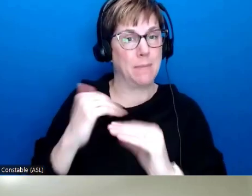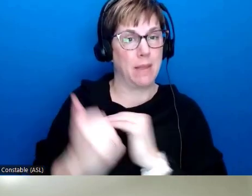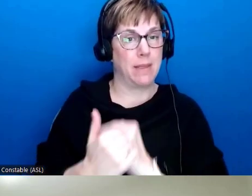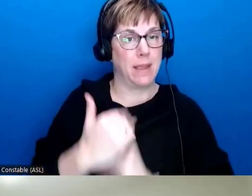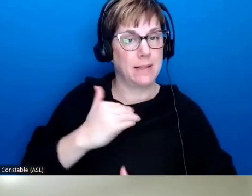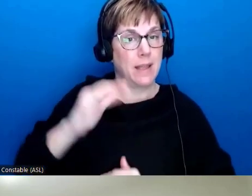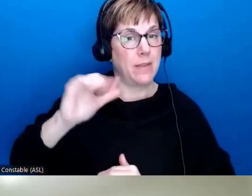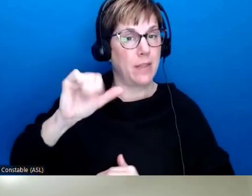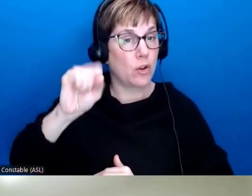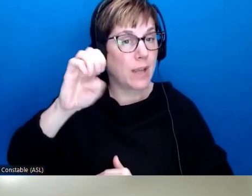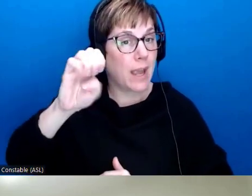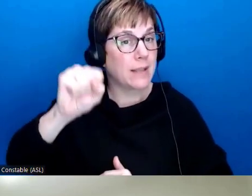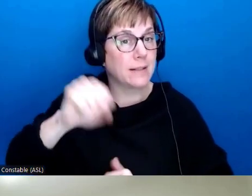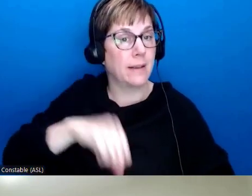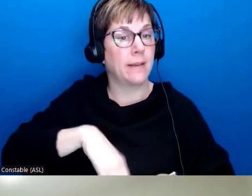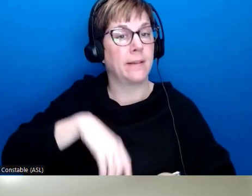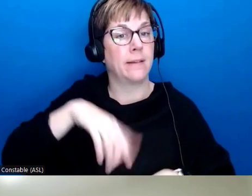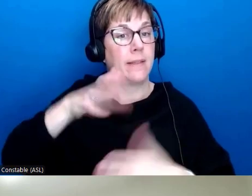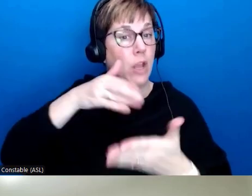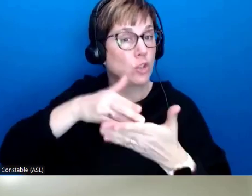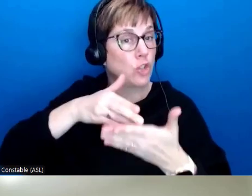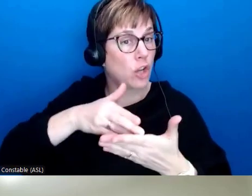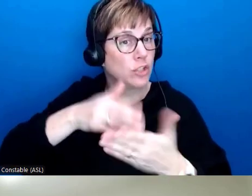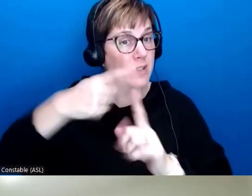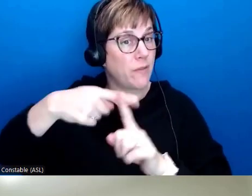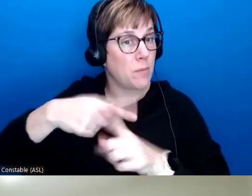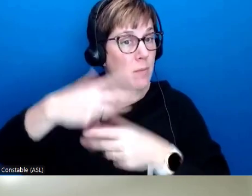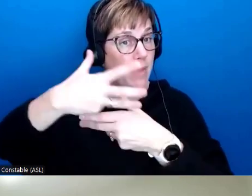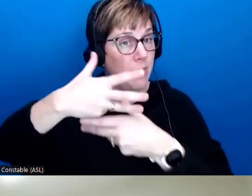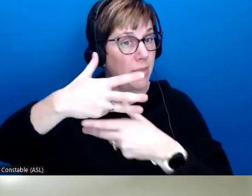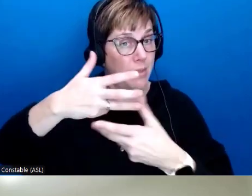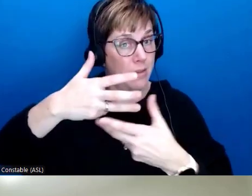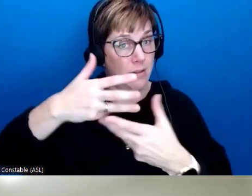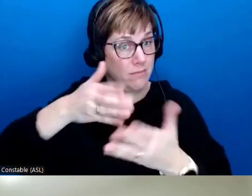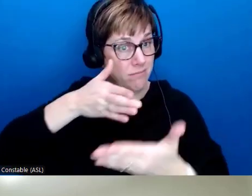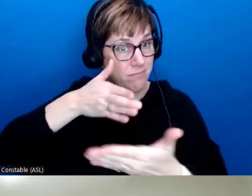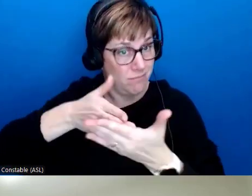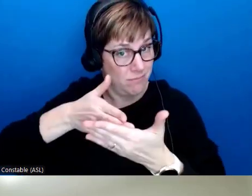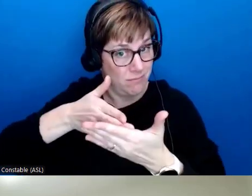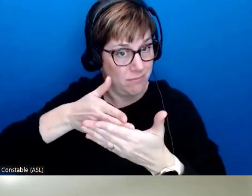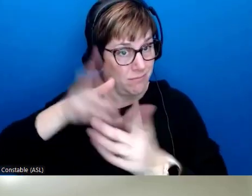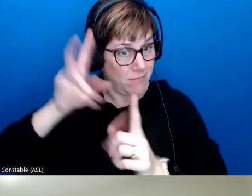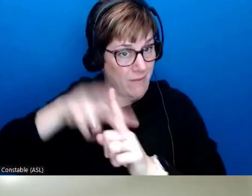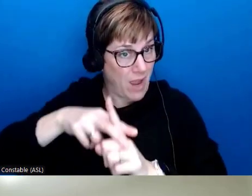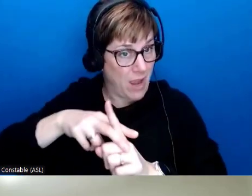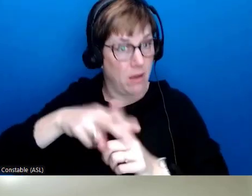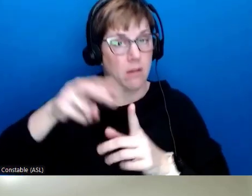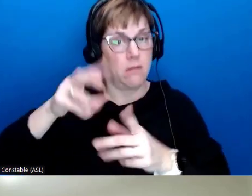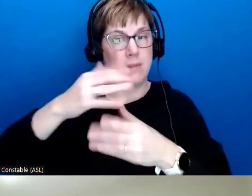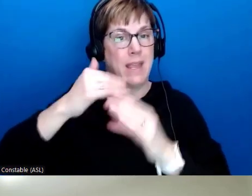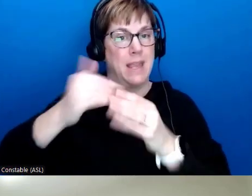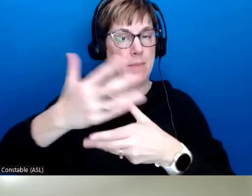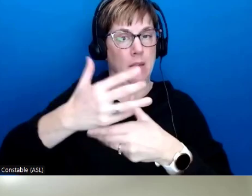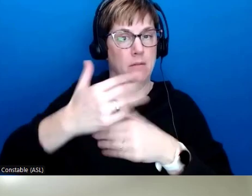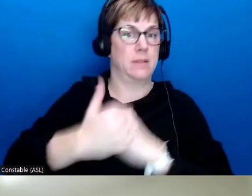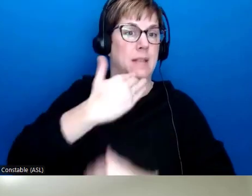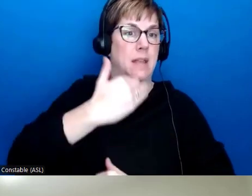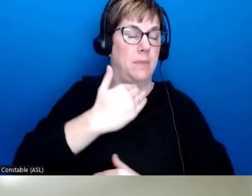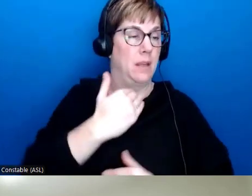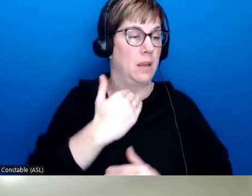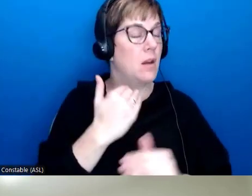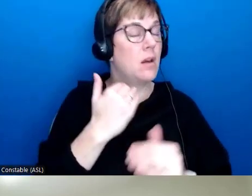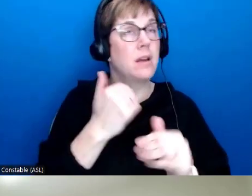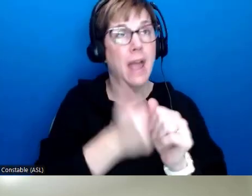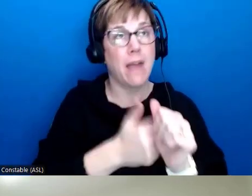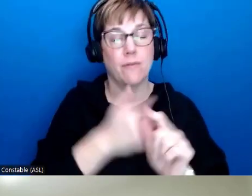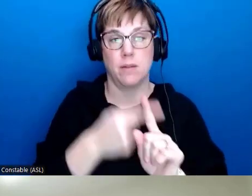and charges that they file on a monthly basis. There's almost always a case where an employer learns about an employee who